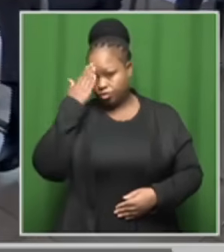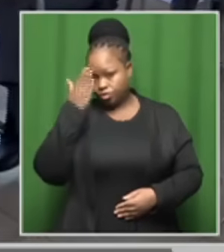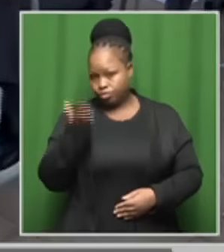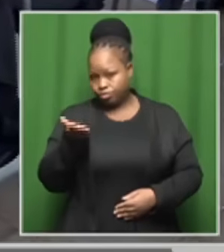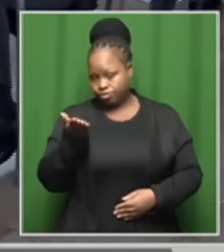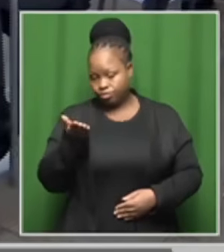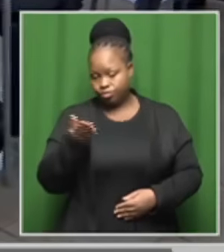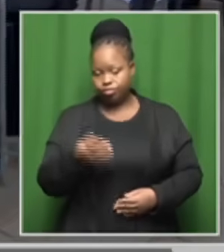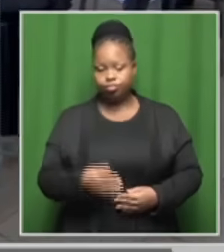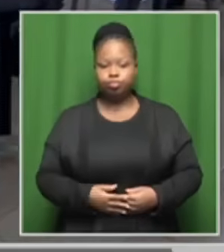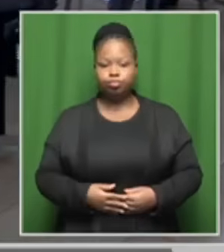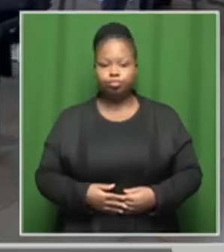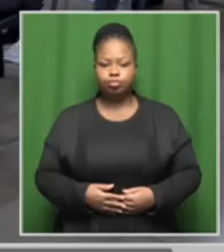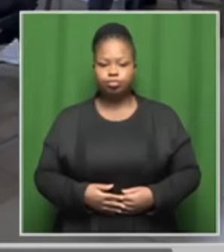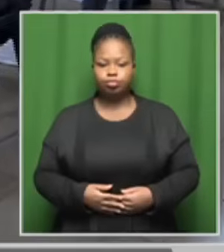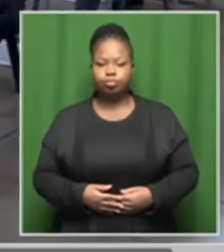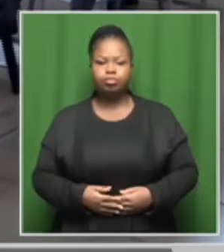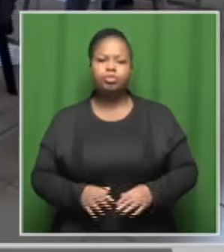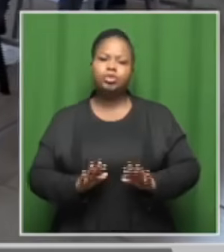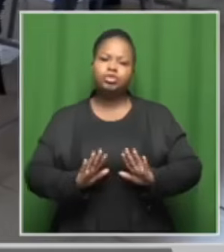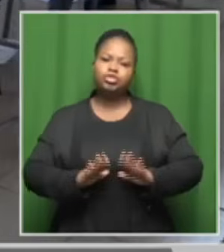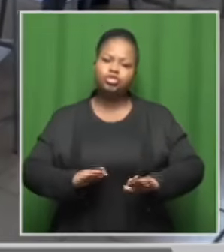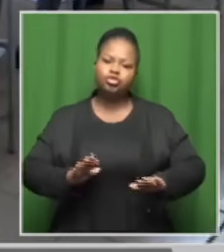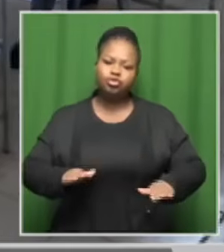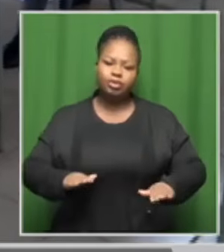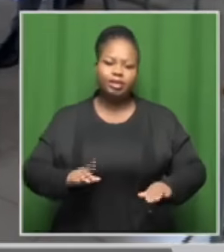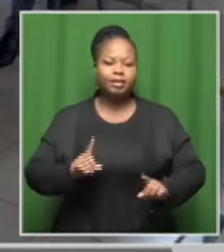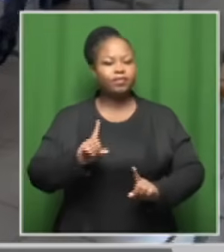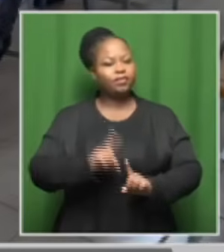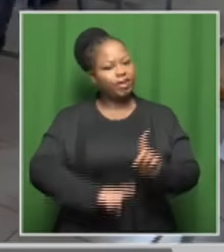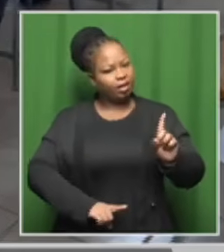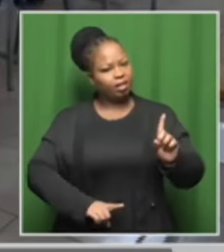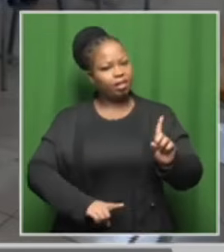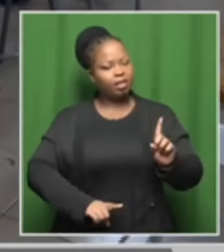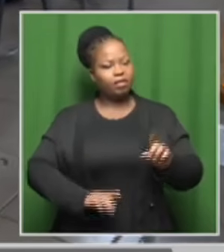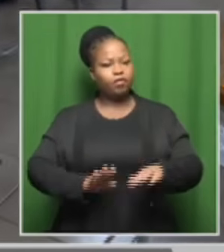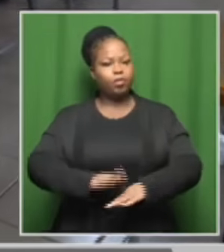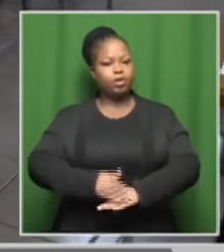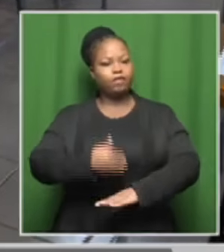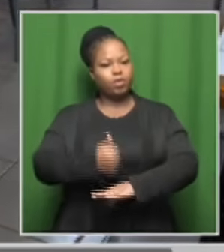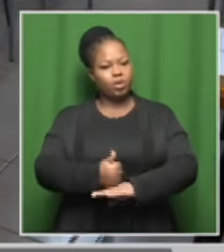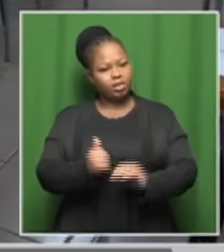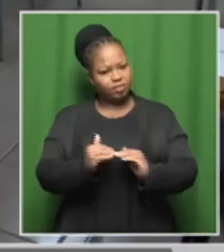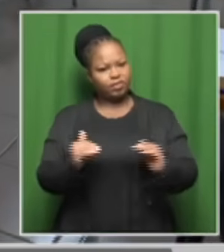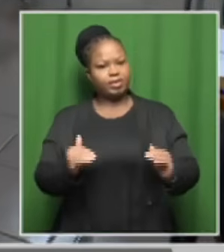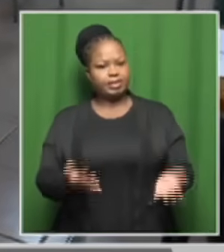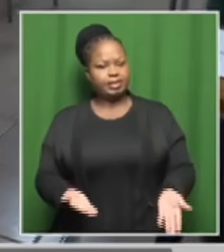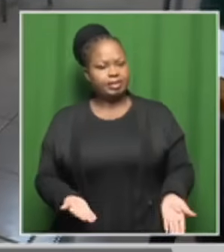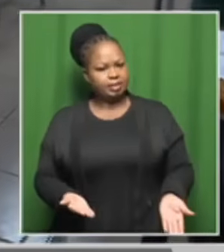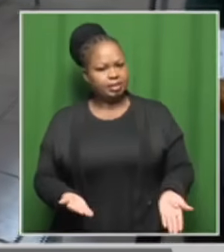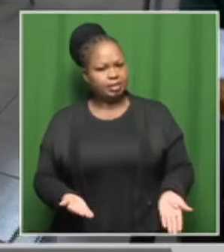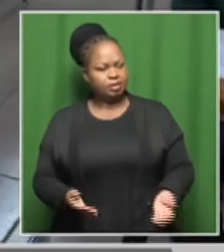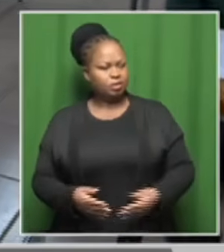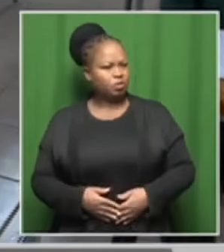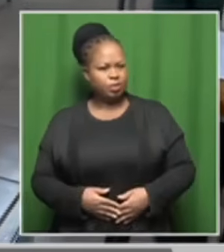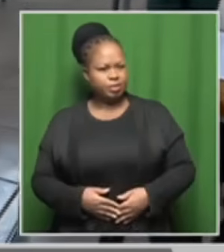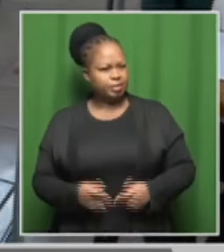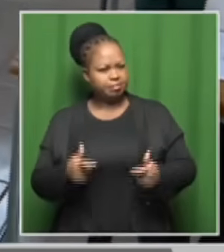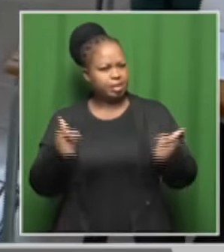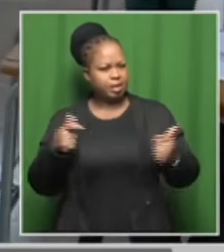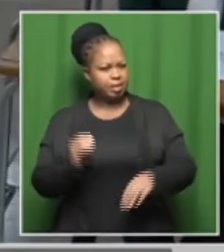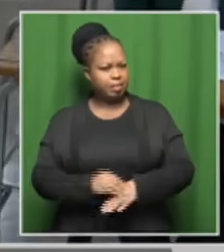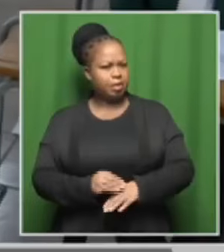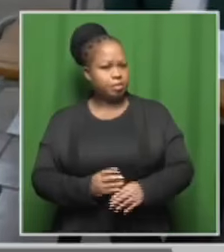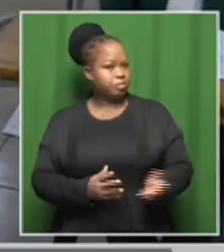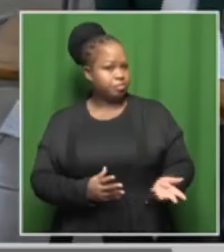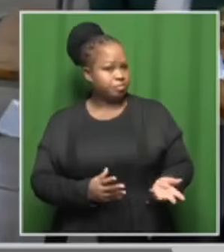Dr. Gallie, children are failing at foundation phase. So there's a bigger problem here. And